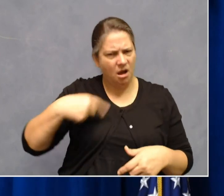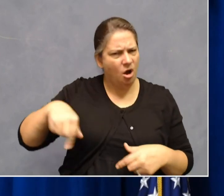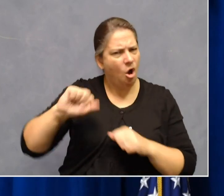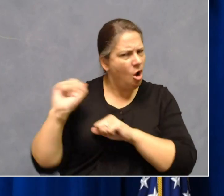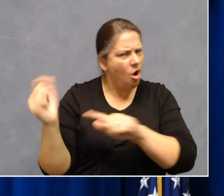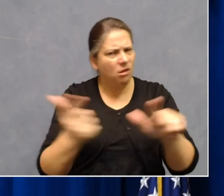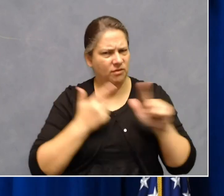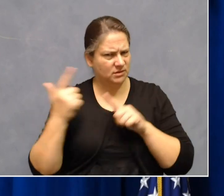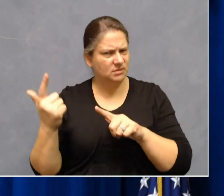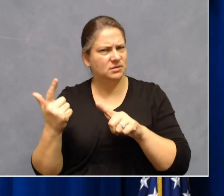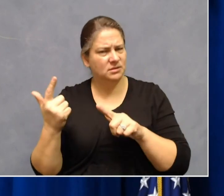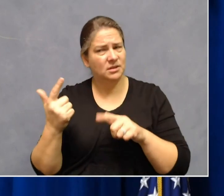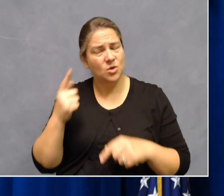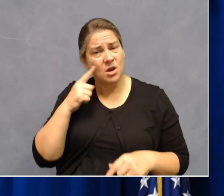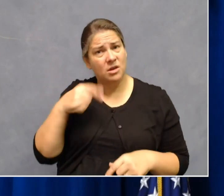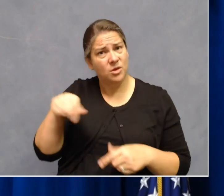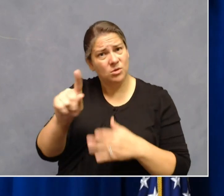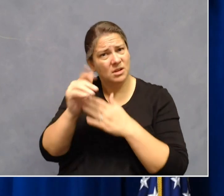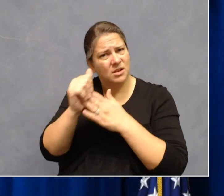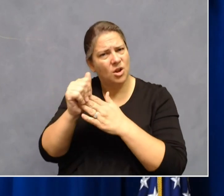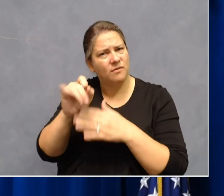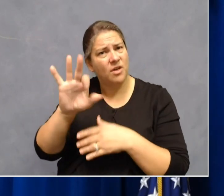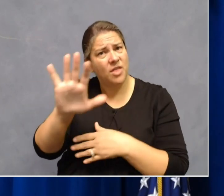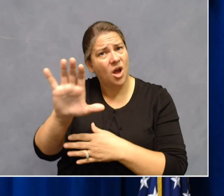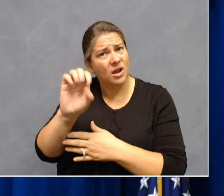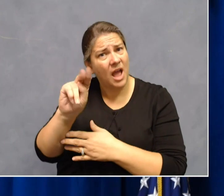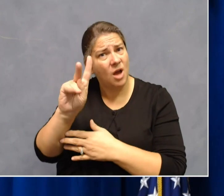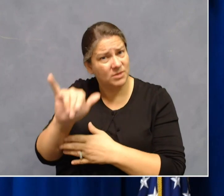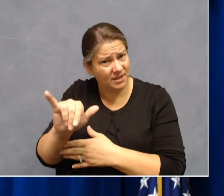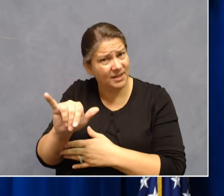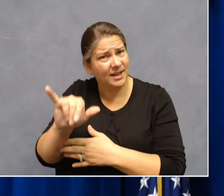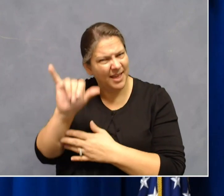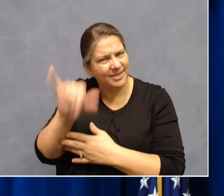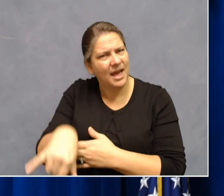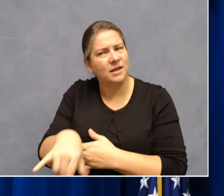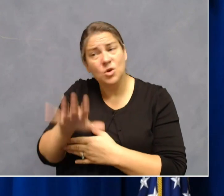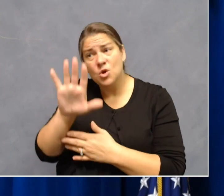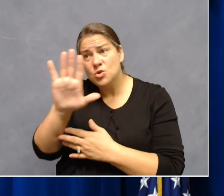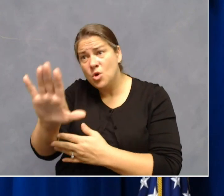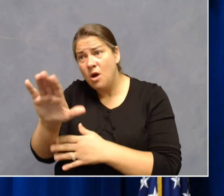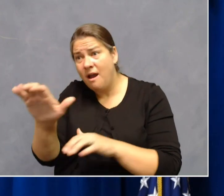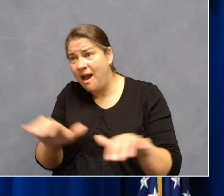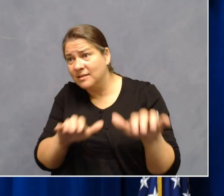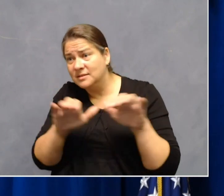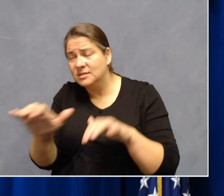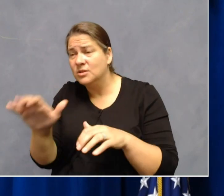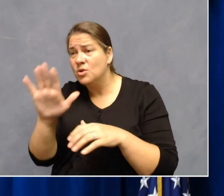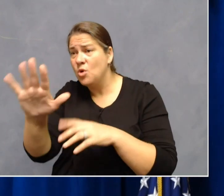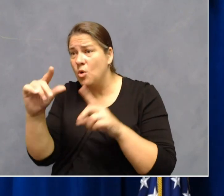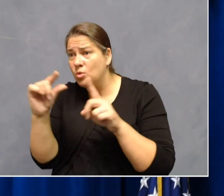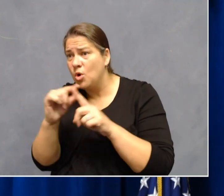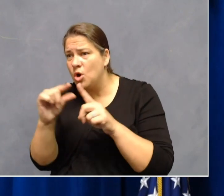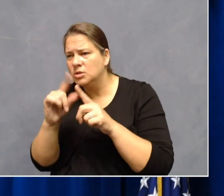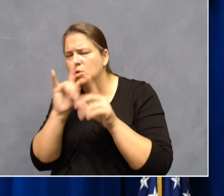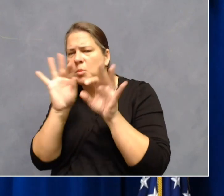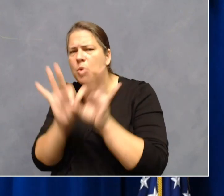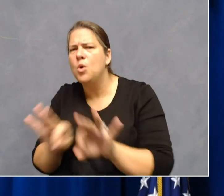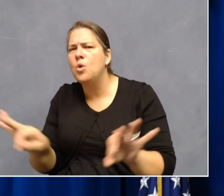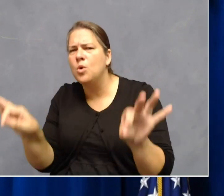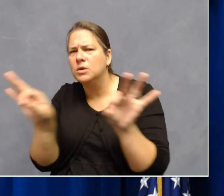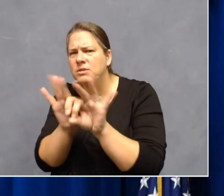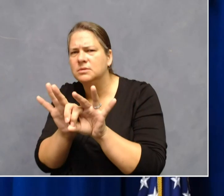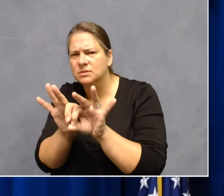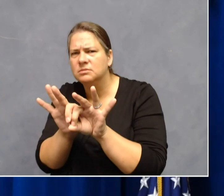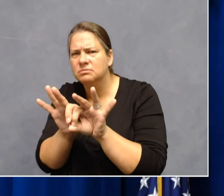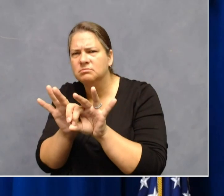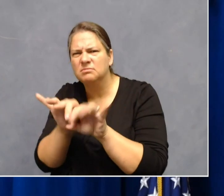their counties, you and your actions are probably more important about